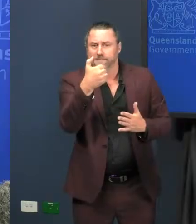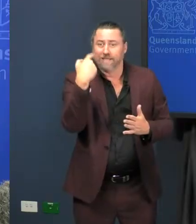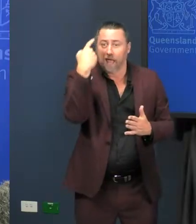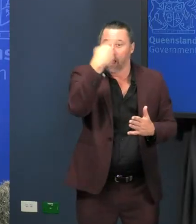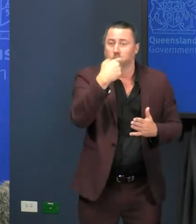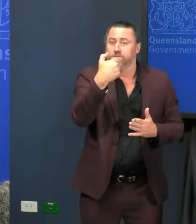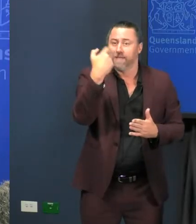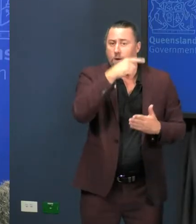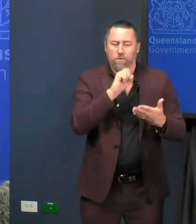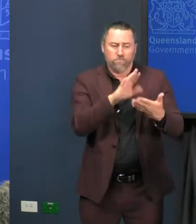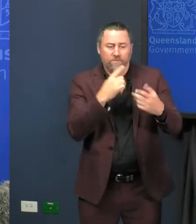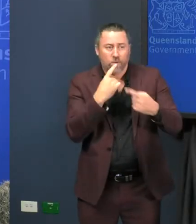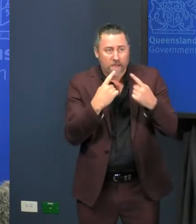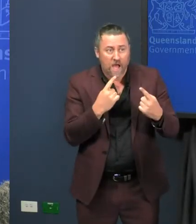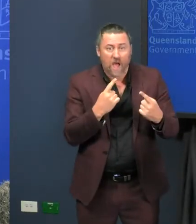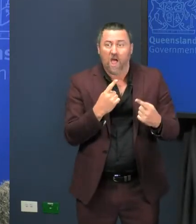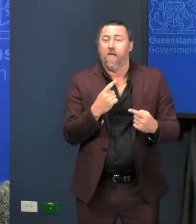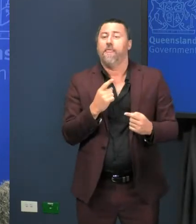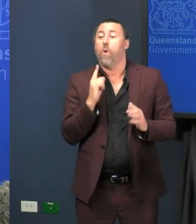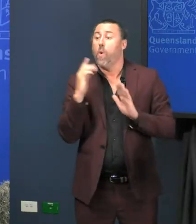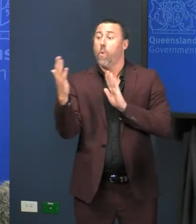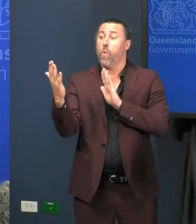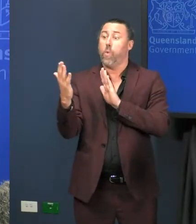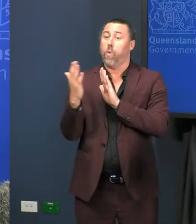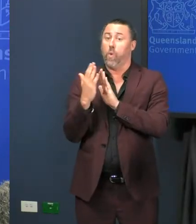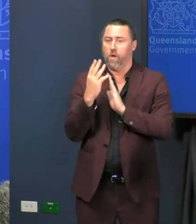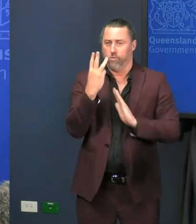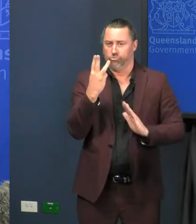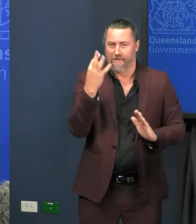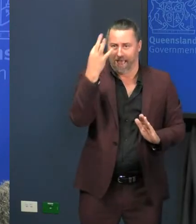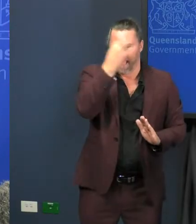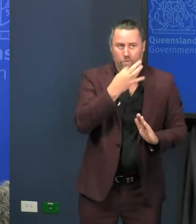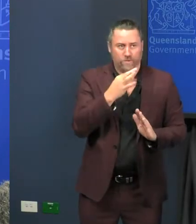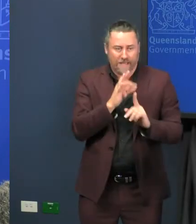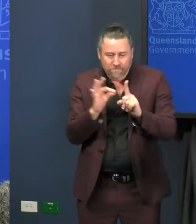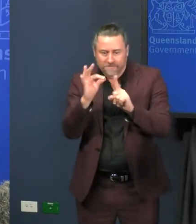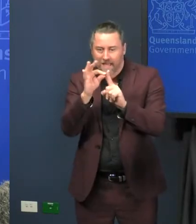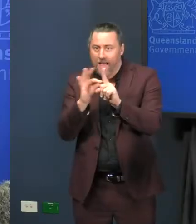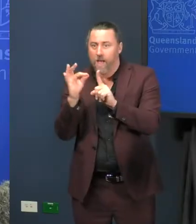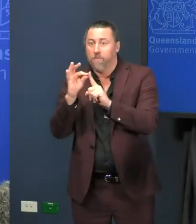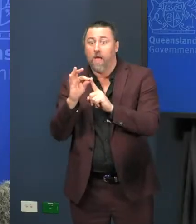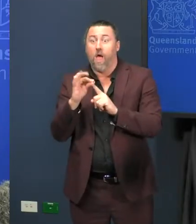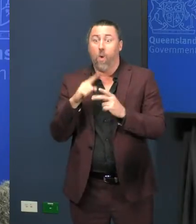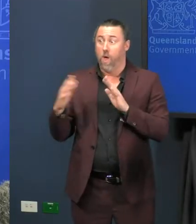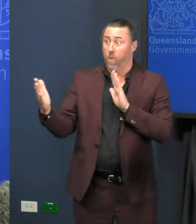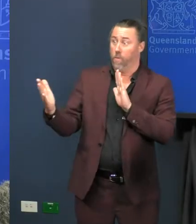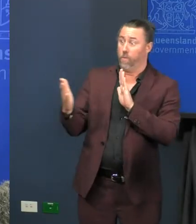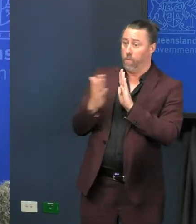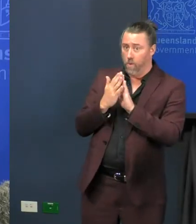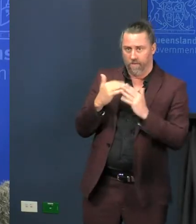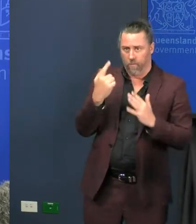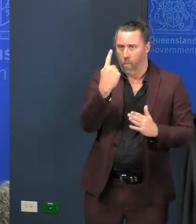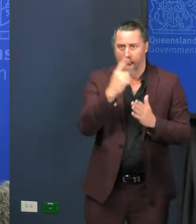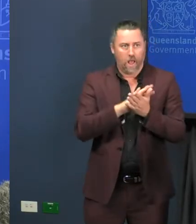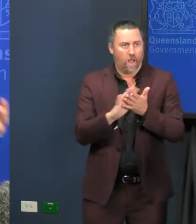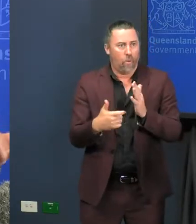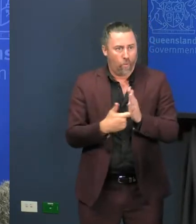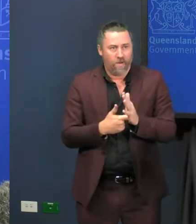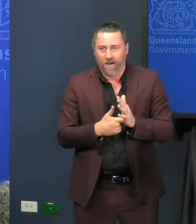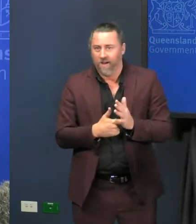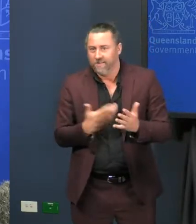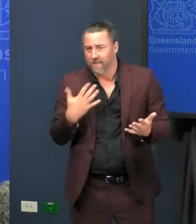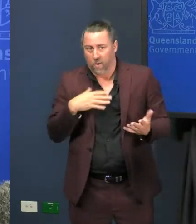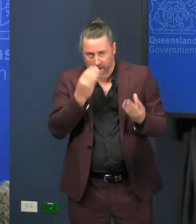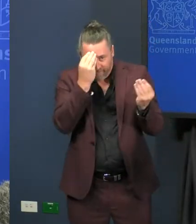every 3 hours, then possibly every hour. So that is the best information we can give at the moment, and those communities from Bundaberg right down